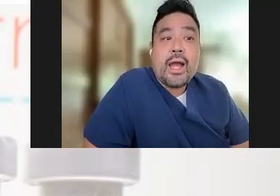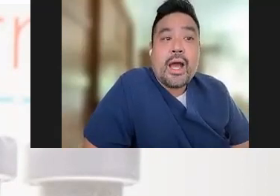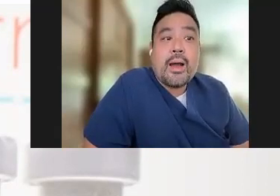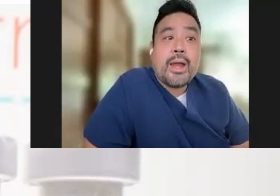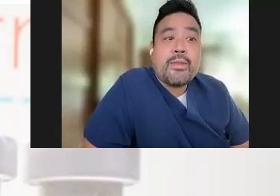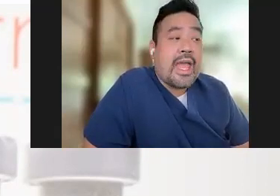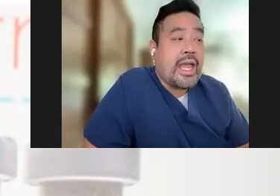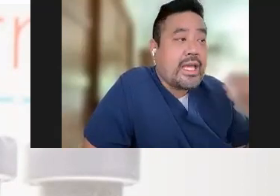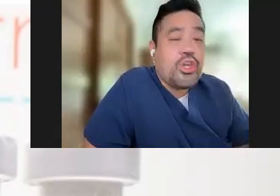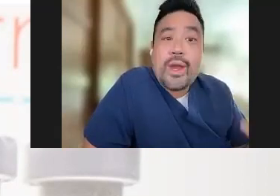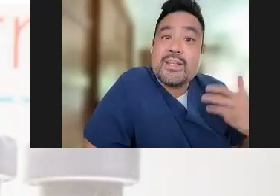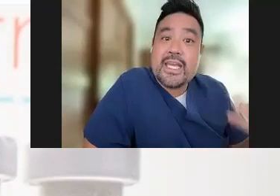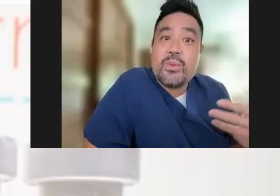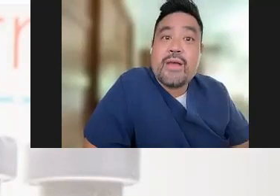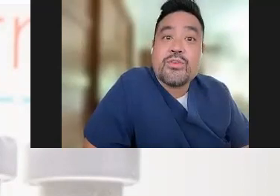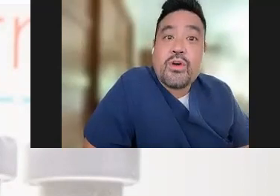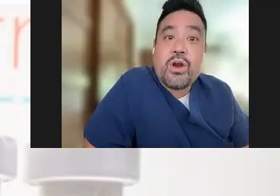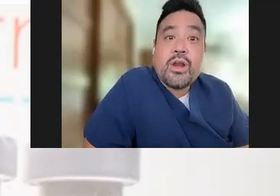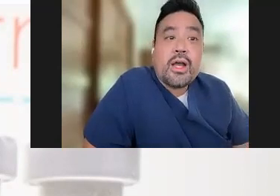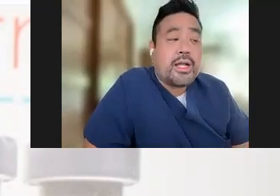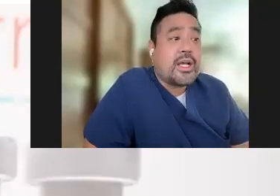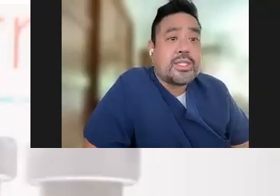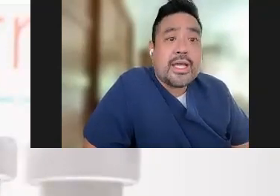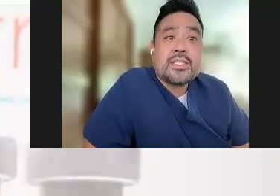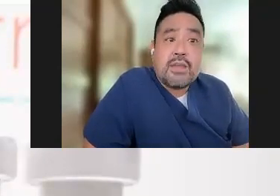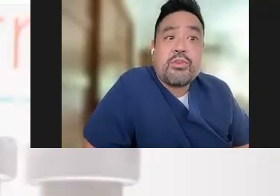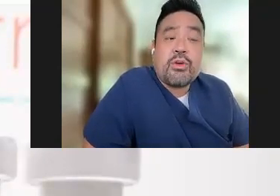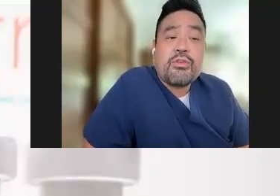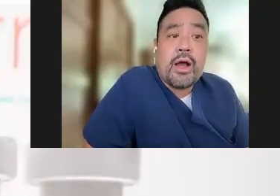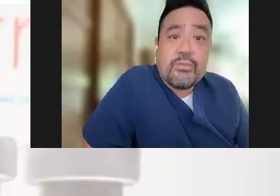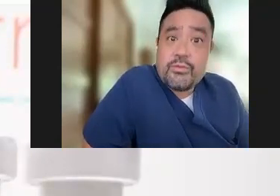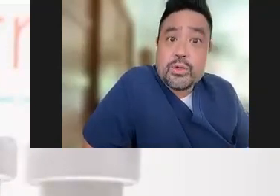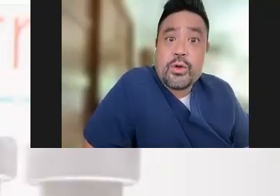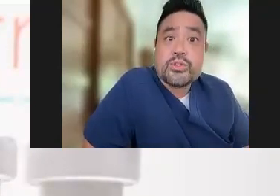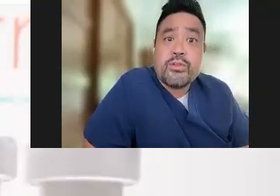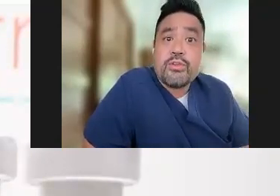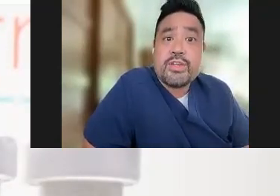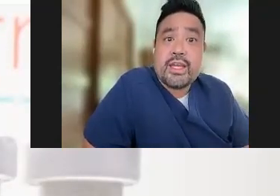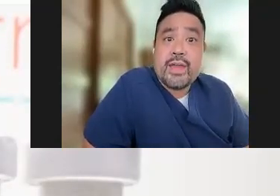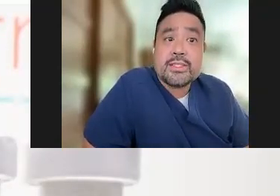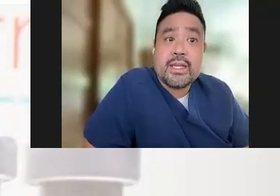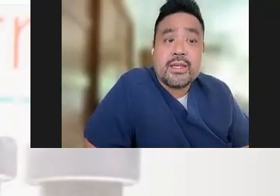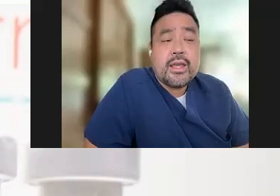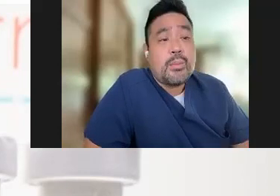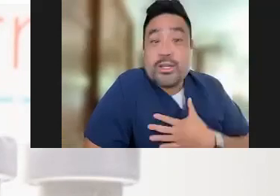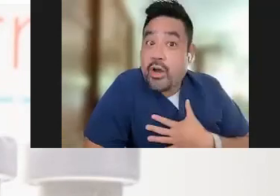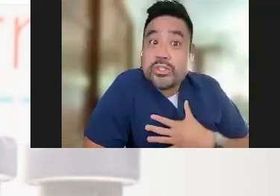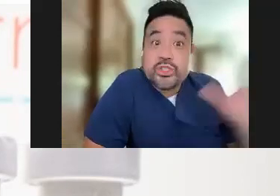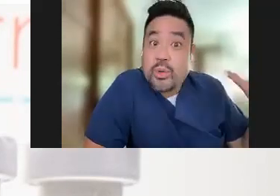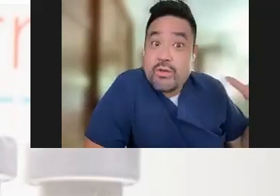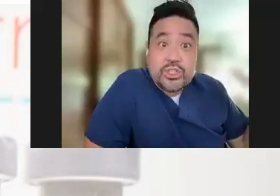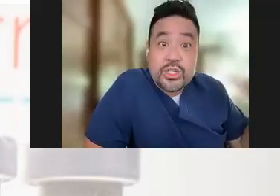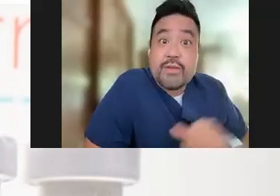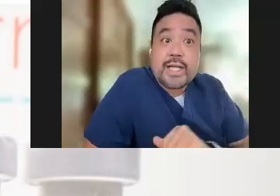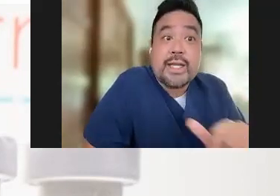that. But the EUA and the data we have so far tells us that it's safe for those folks 12 to 15 to get vaccinated. My daughter,